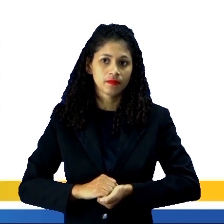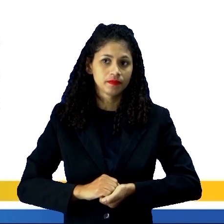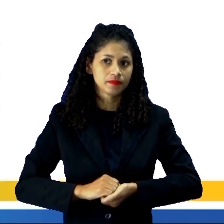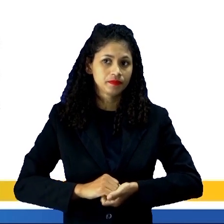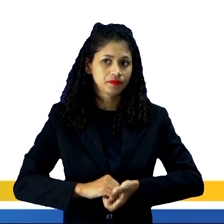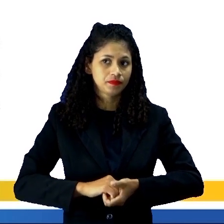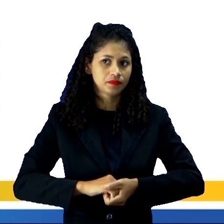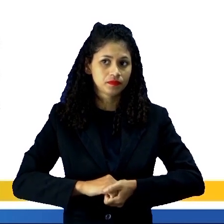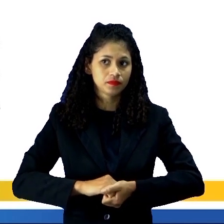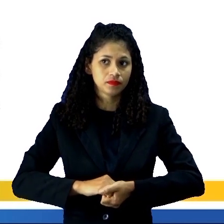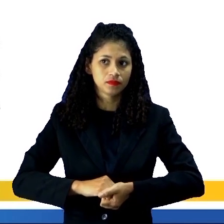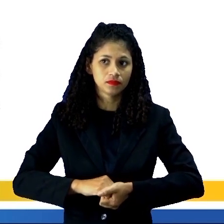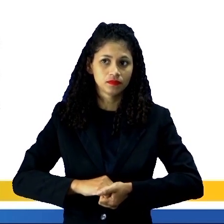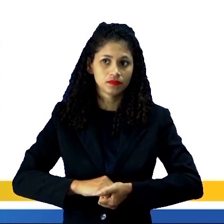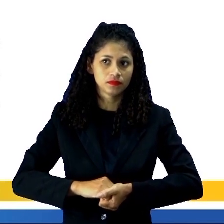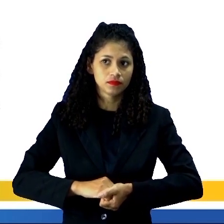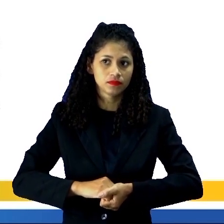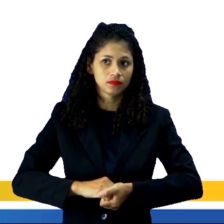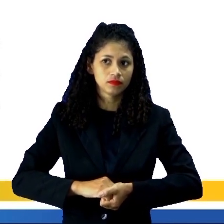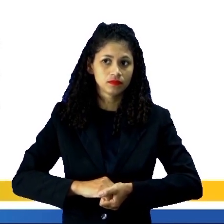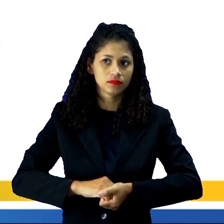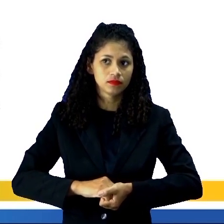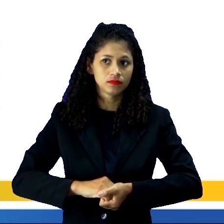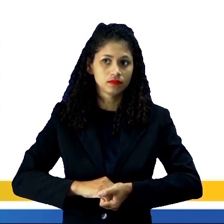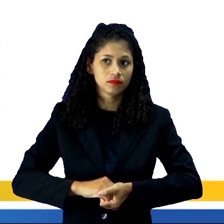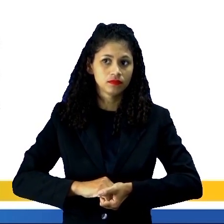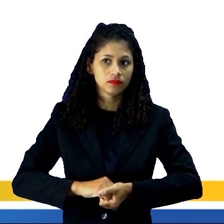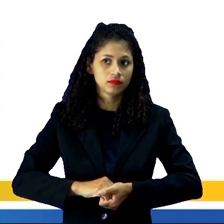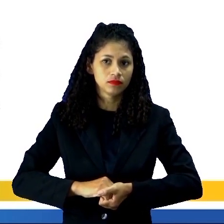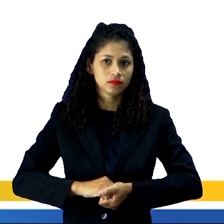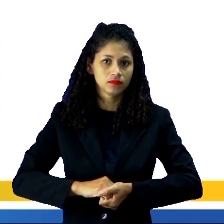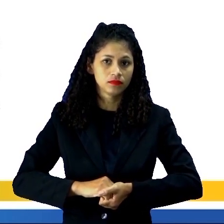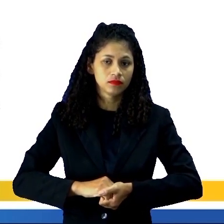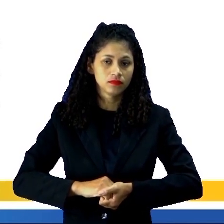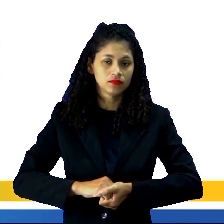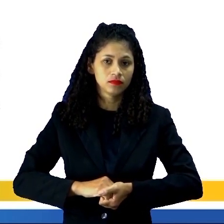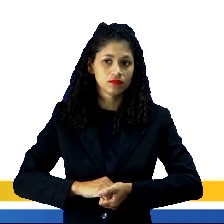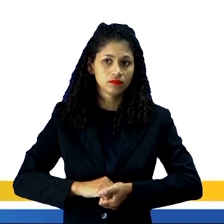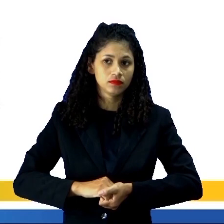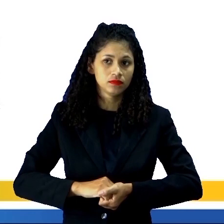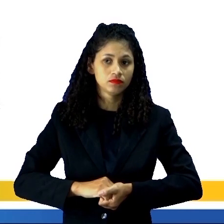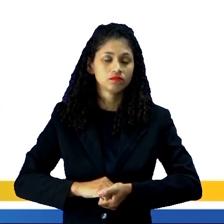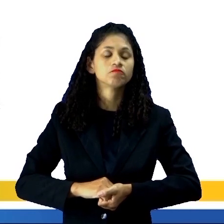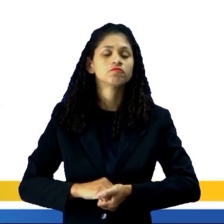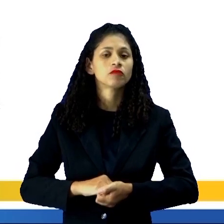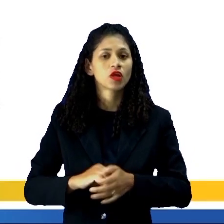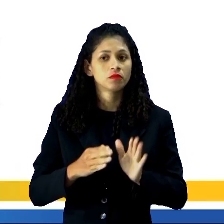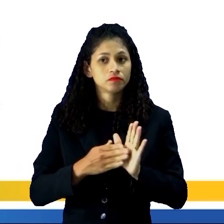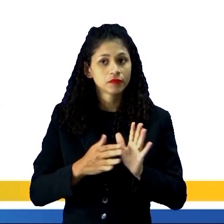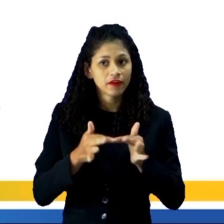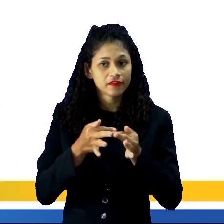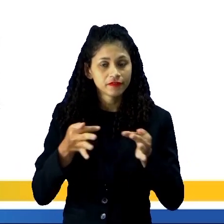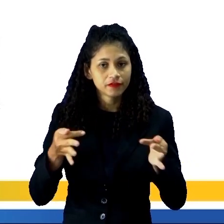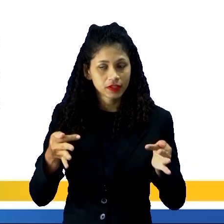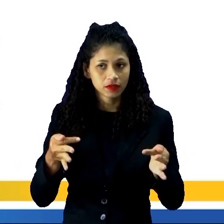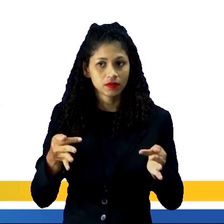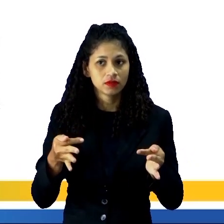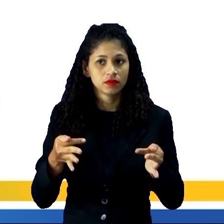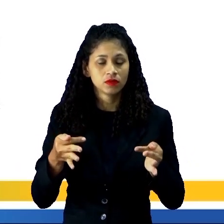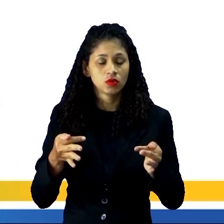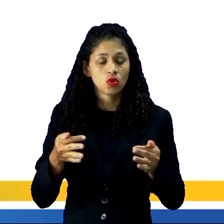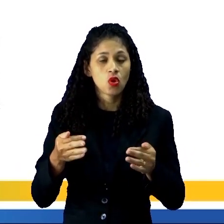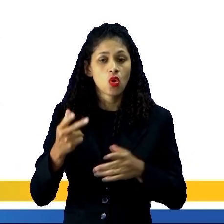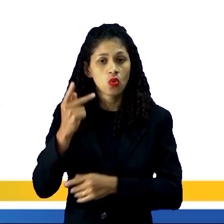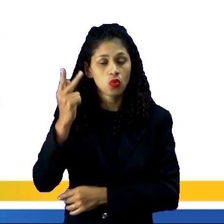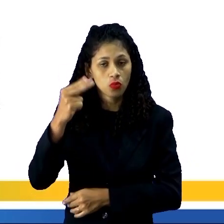Consider the following sentence where the relative pronoun is a subject. Considere a frase a seguir, onde o pronome